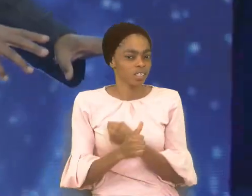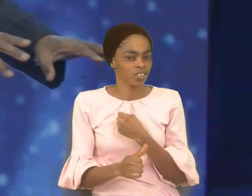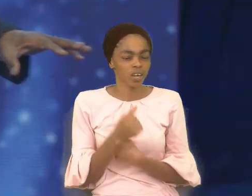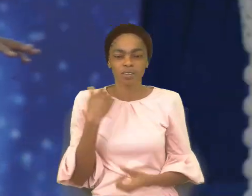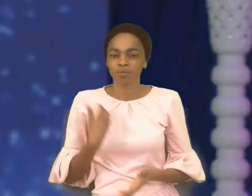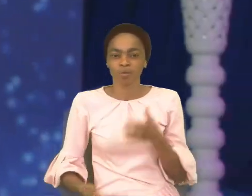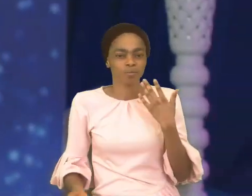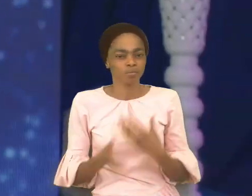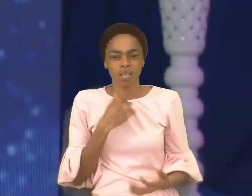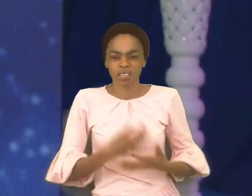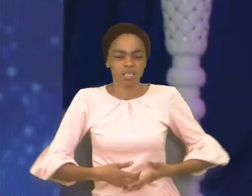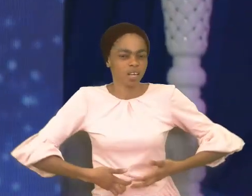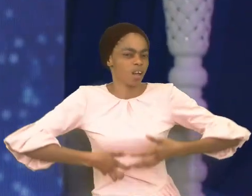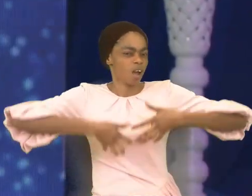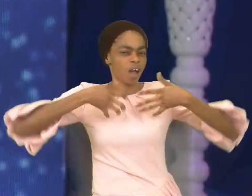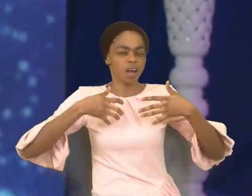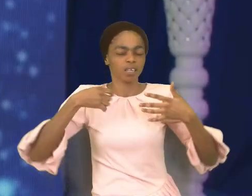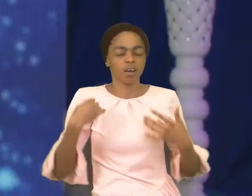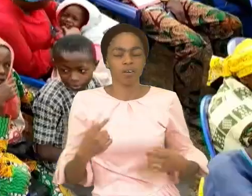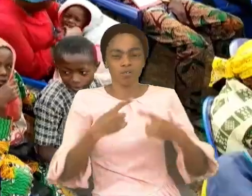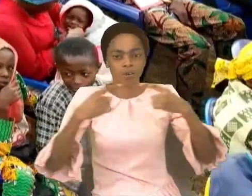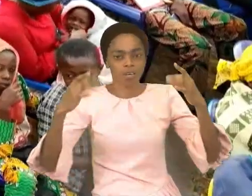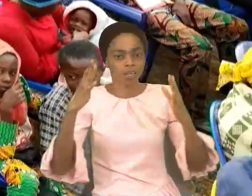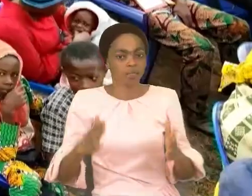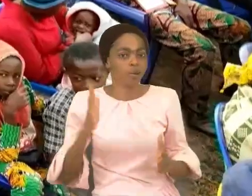burn you up, it will brighten you up.